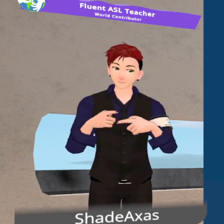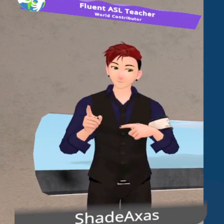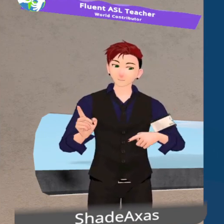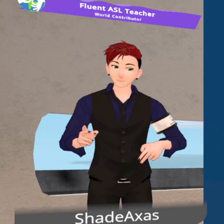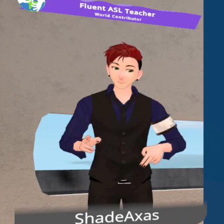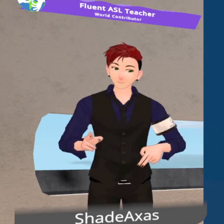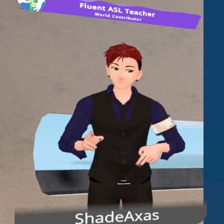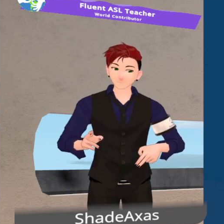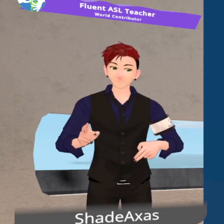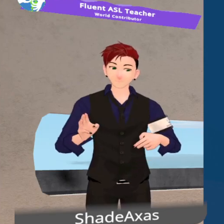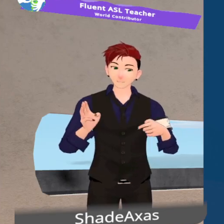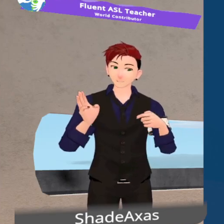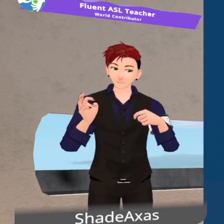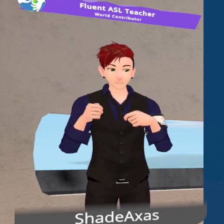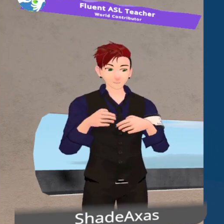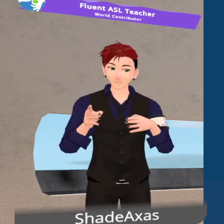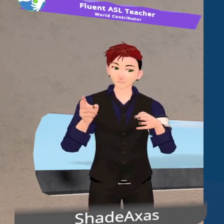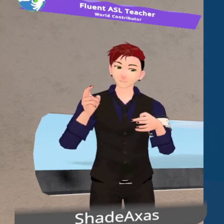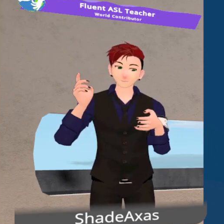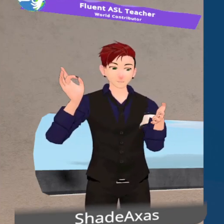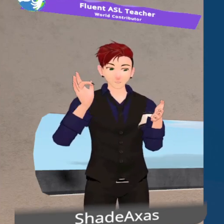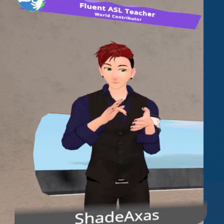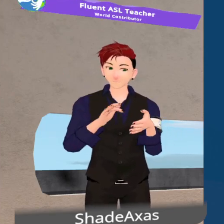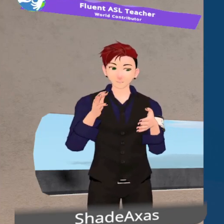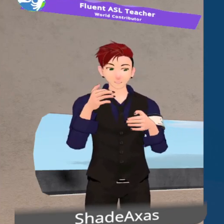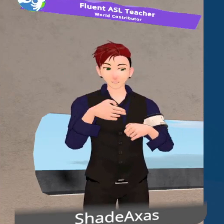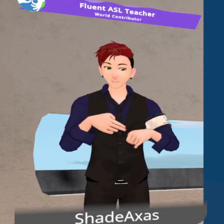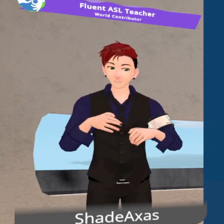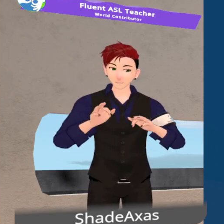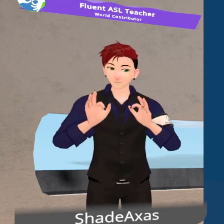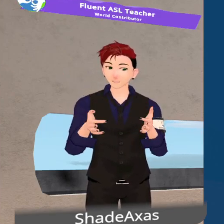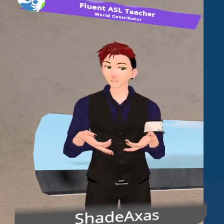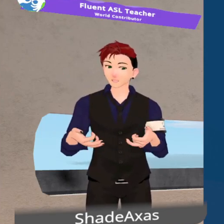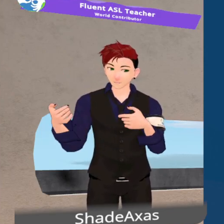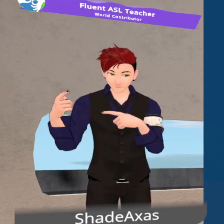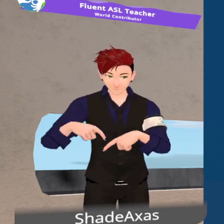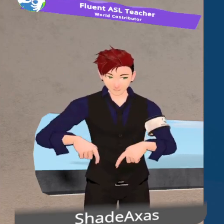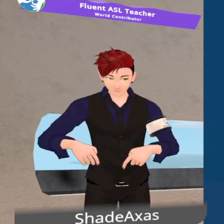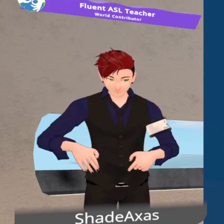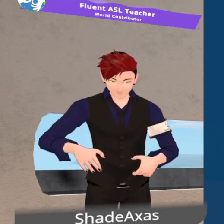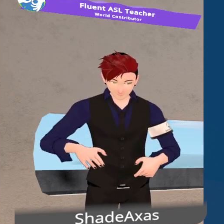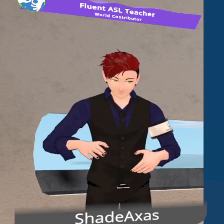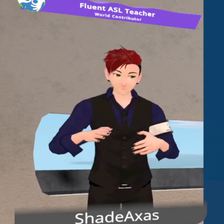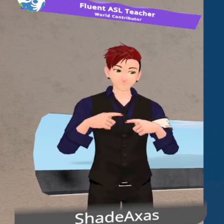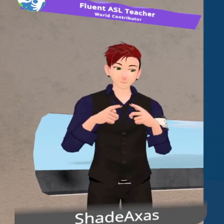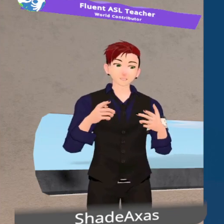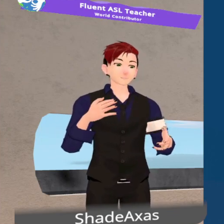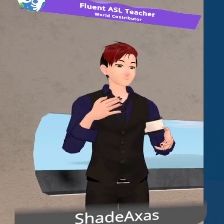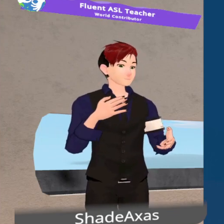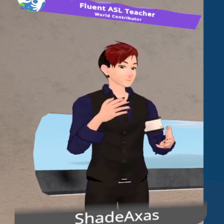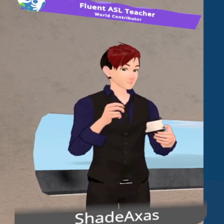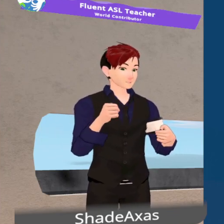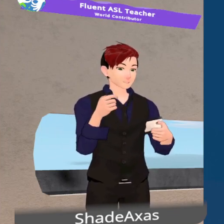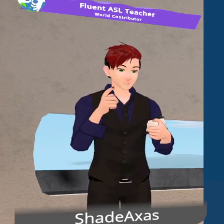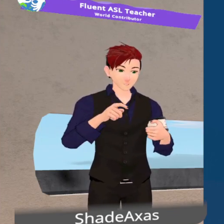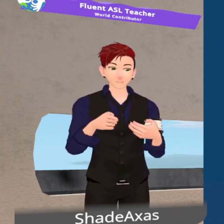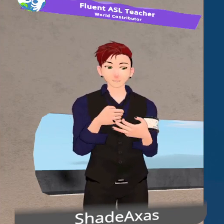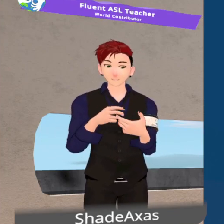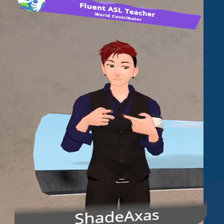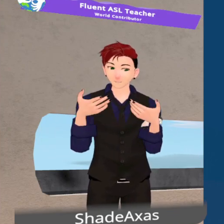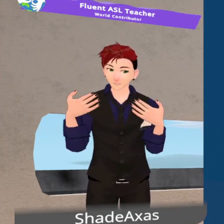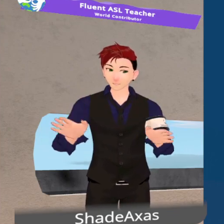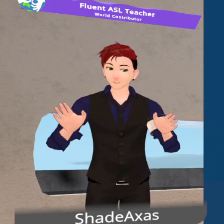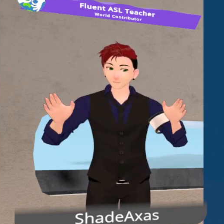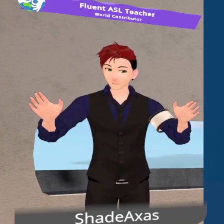probably approve it pretty quick. And then once they're approved, they can get in on the class and come on in. But we do